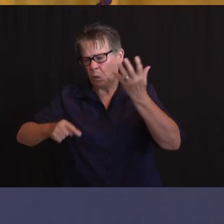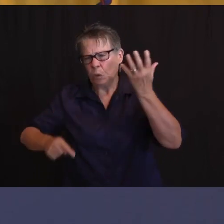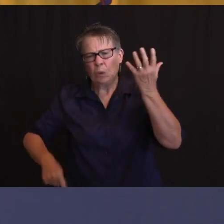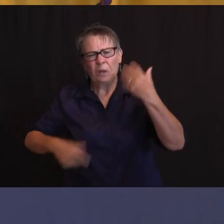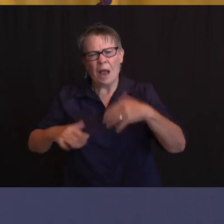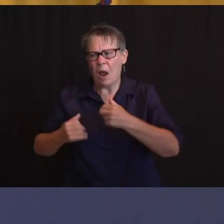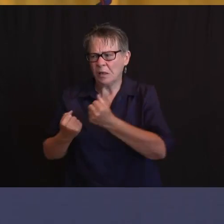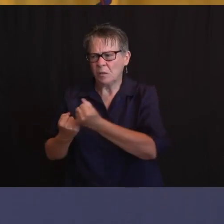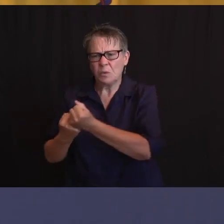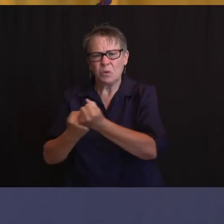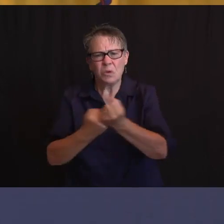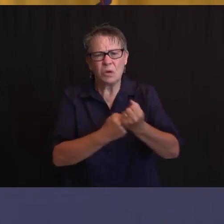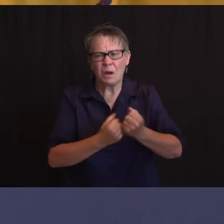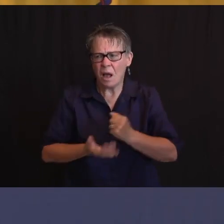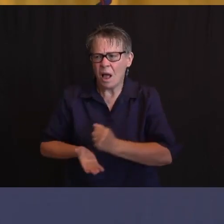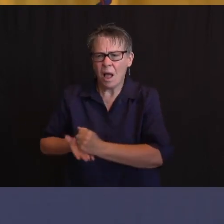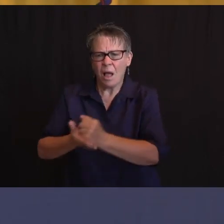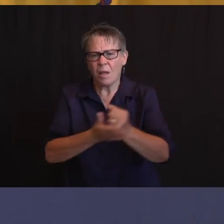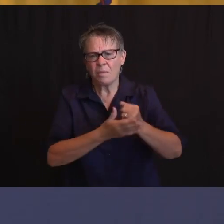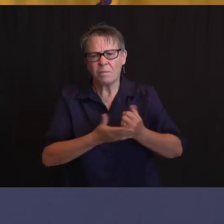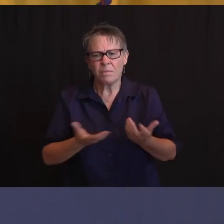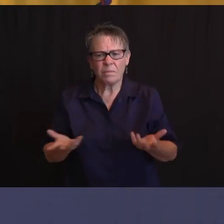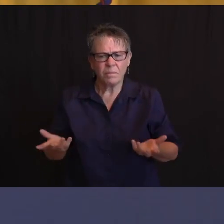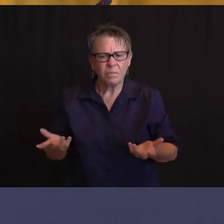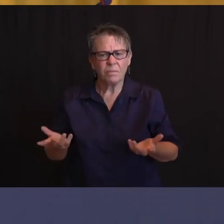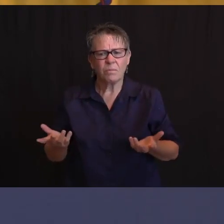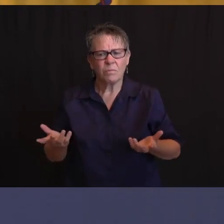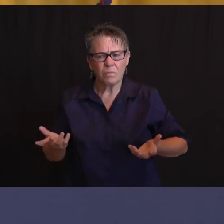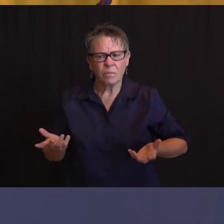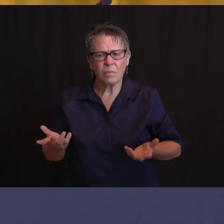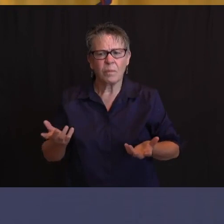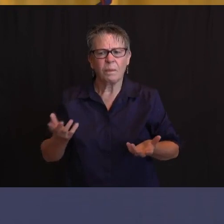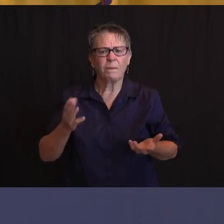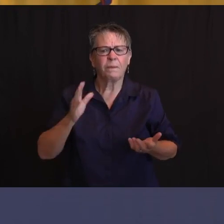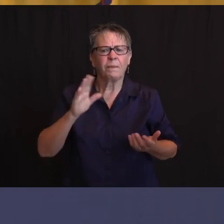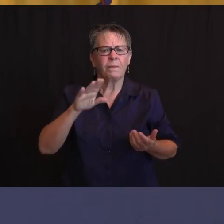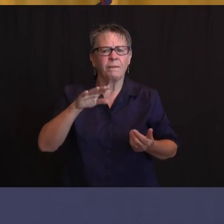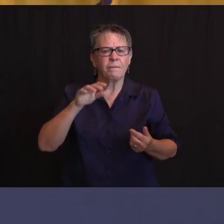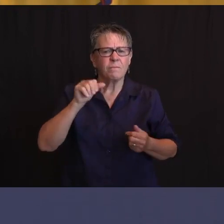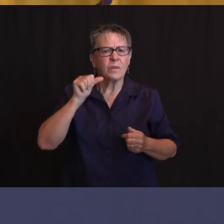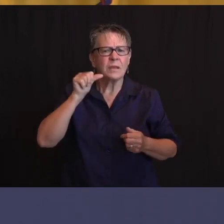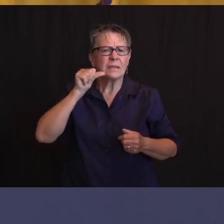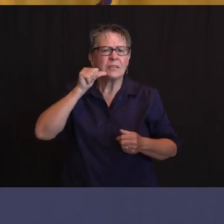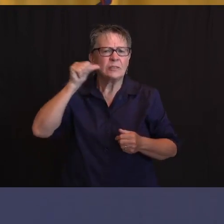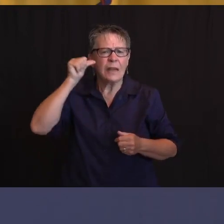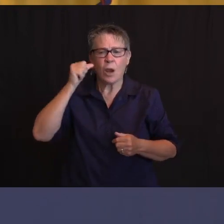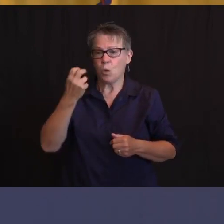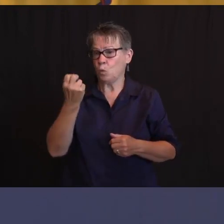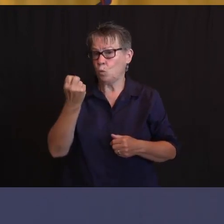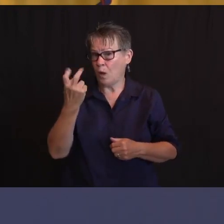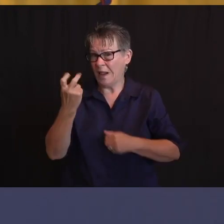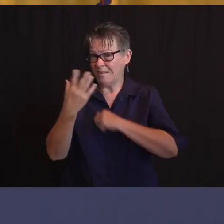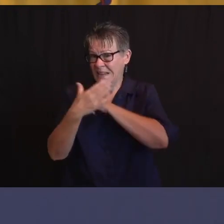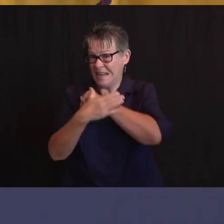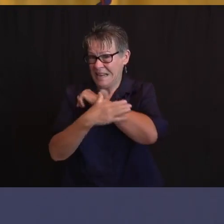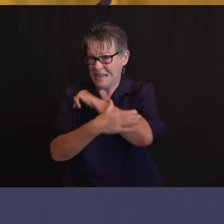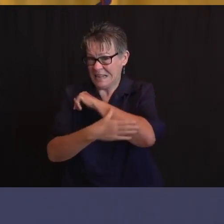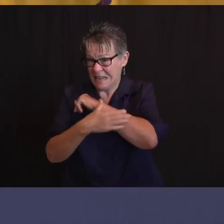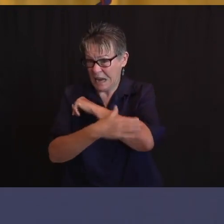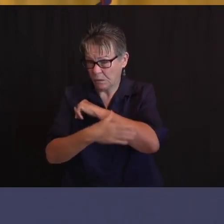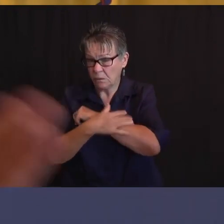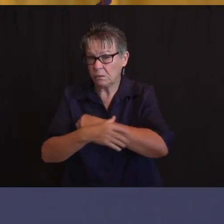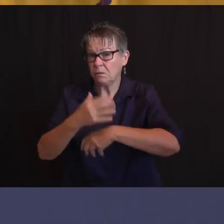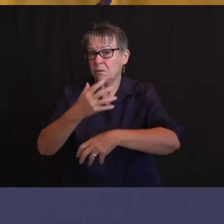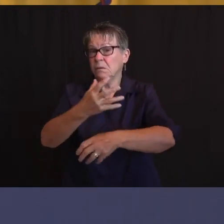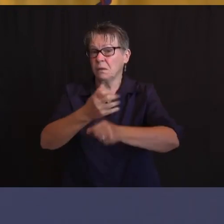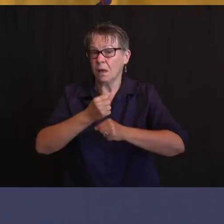money. It's not enough at the end of the day, so we need more. That's another good example, but boy, that was a good example of the good that we could do with